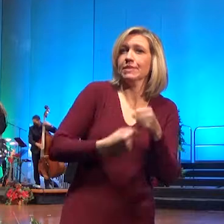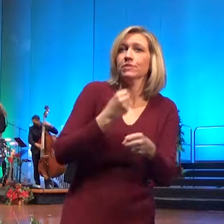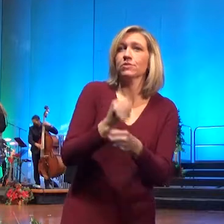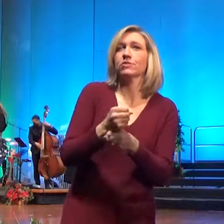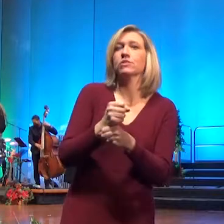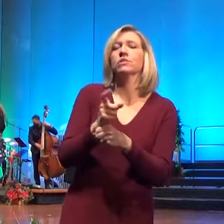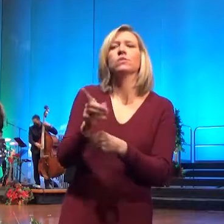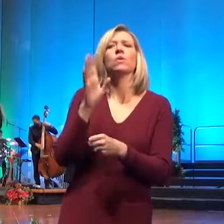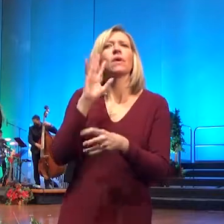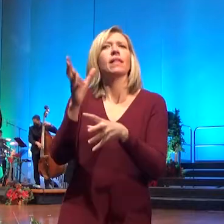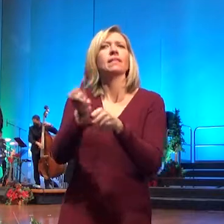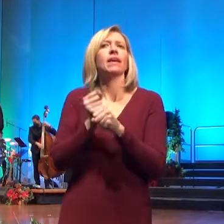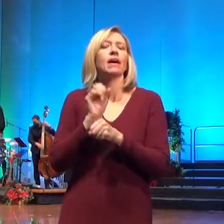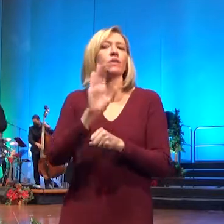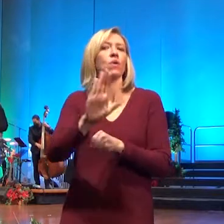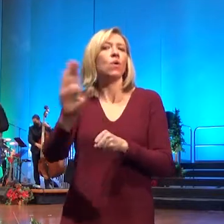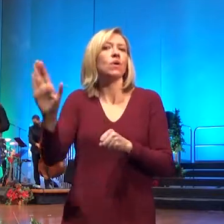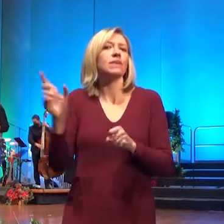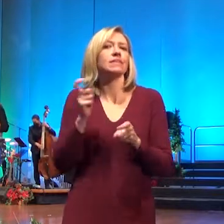the year. You'll get